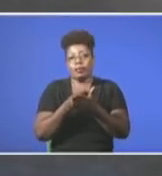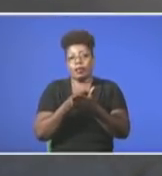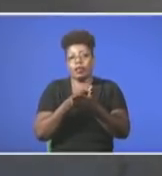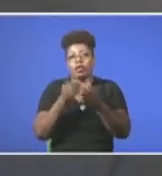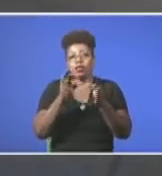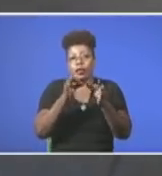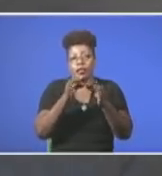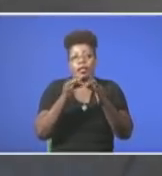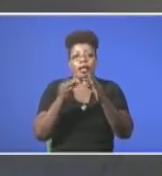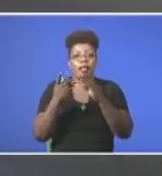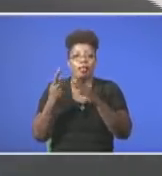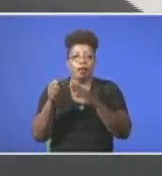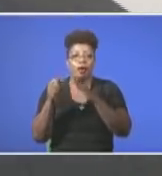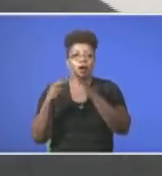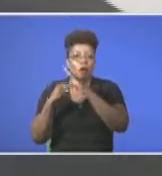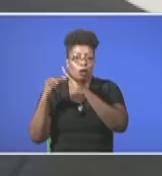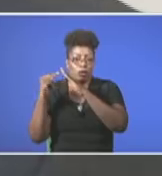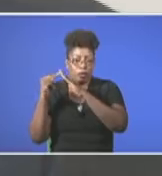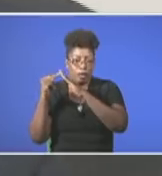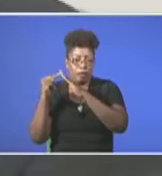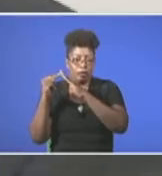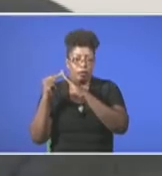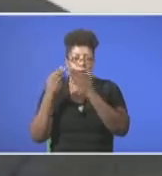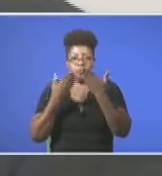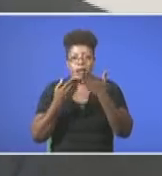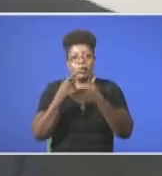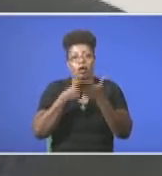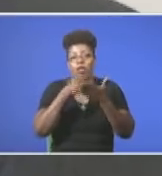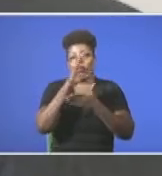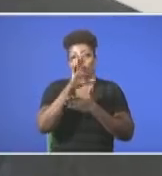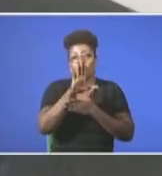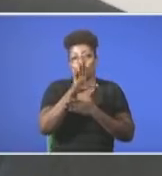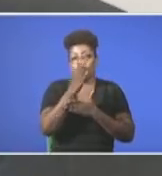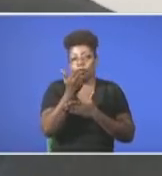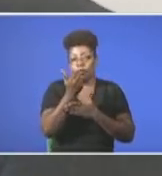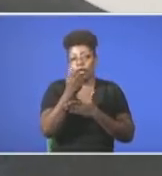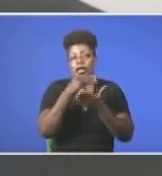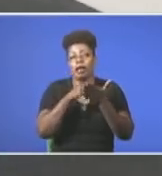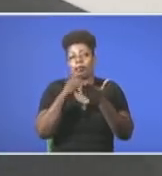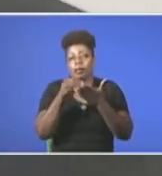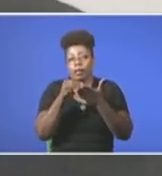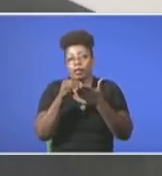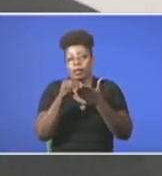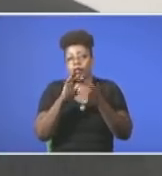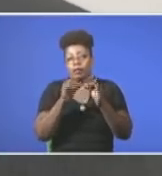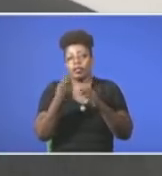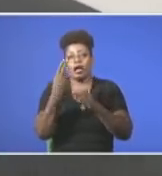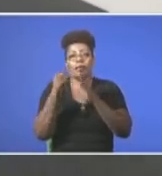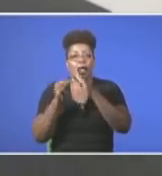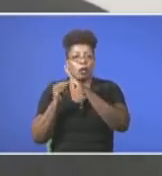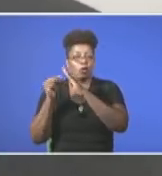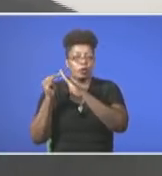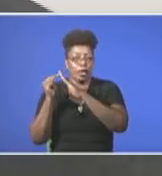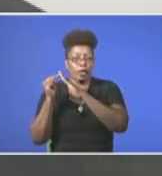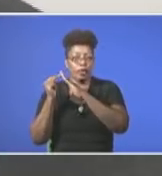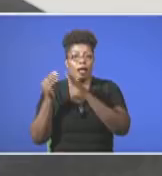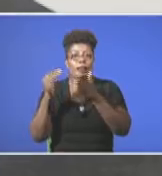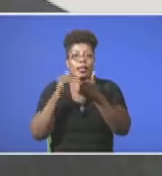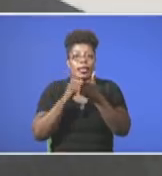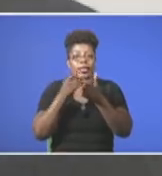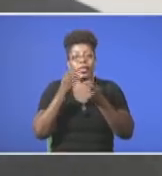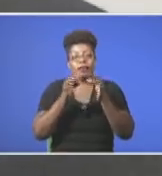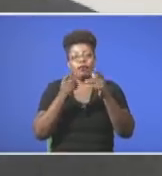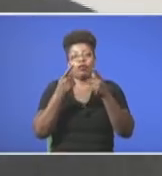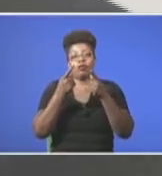million to $20 million on renovating the property. That's just where my thinking is with that. But if you want